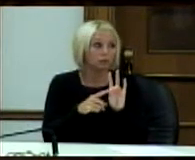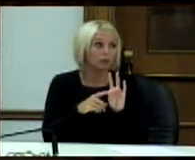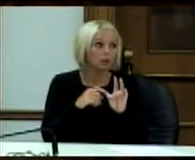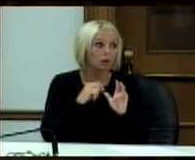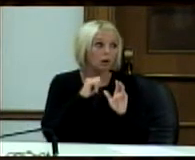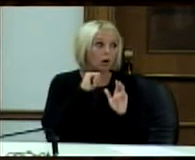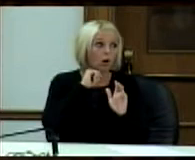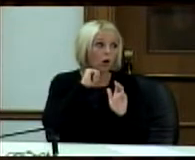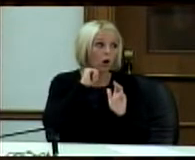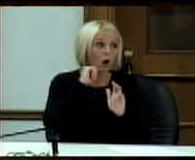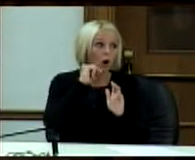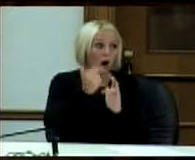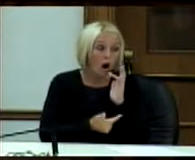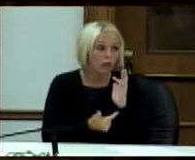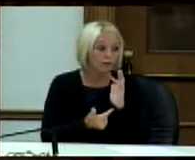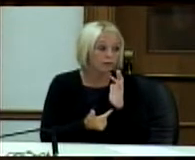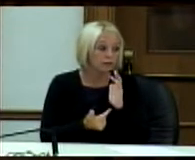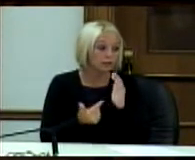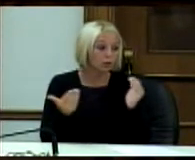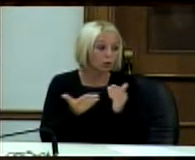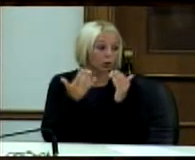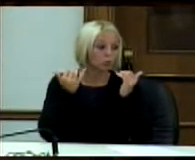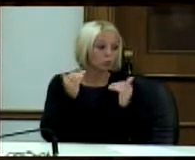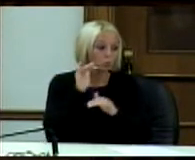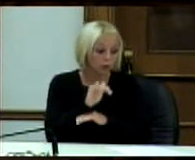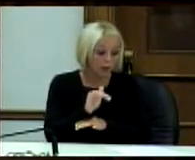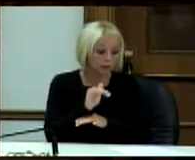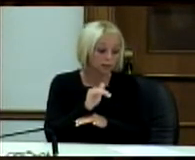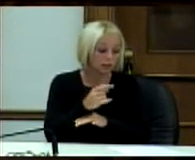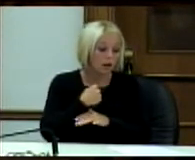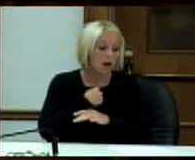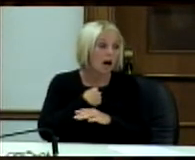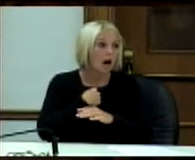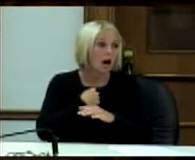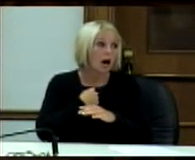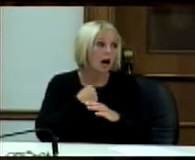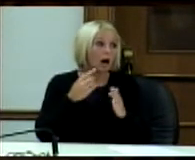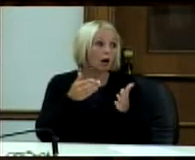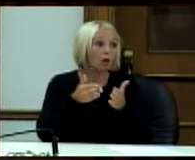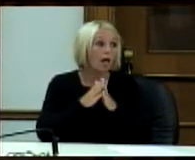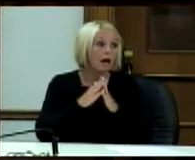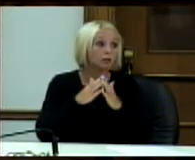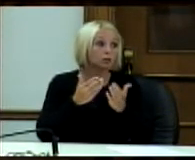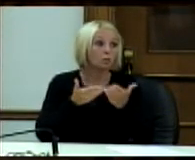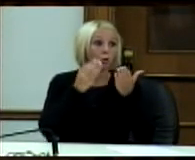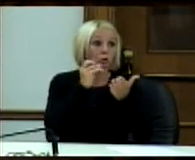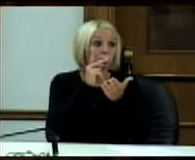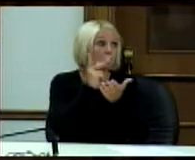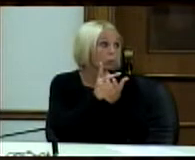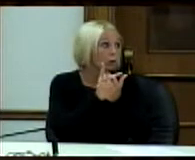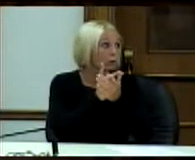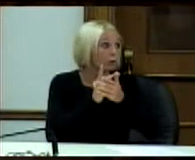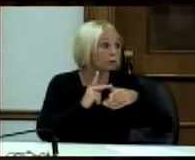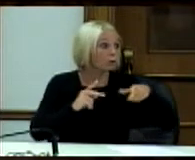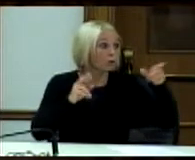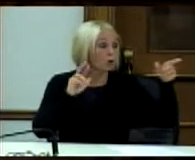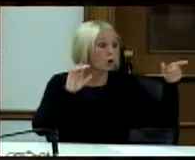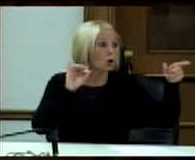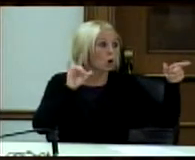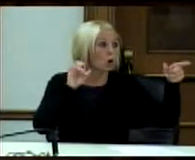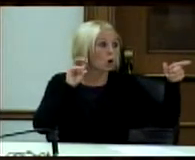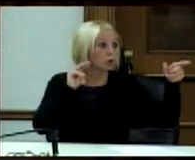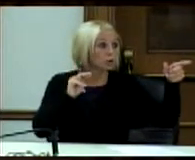Handbook. So all those are in front of us this evening. I'll entertain a motion to approve. So